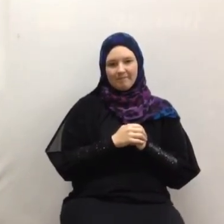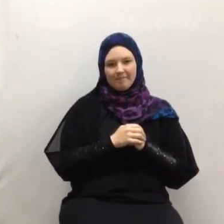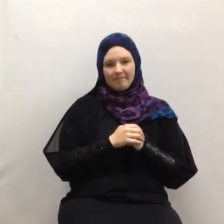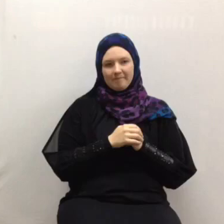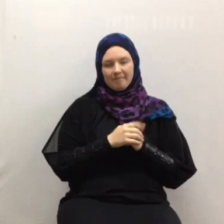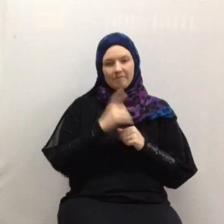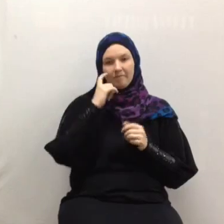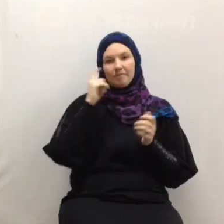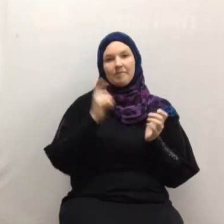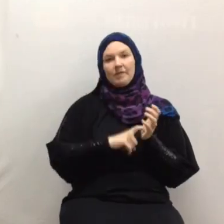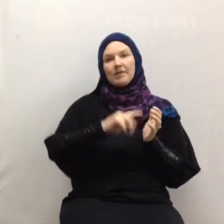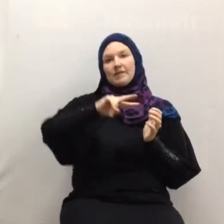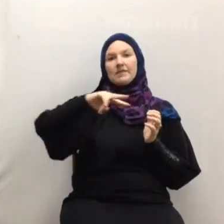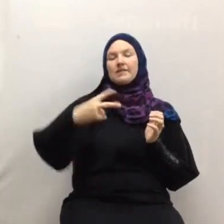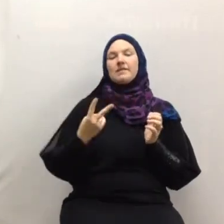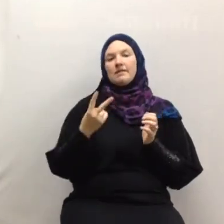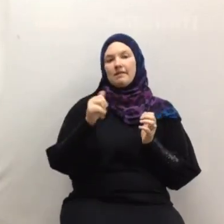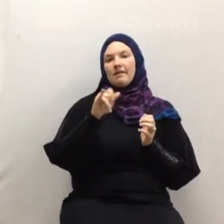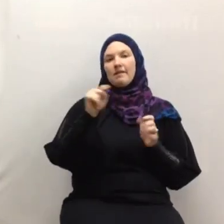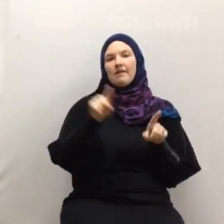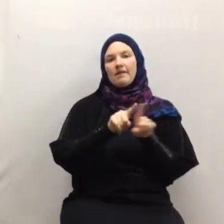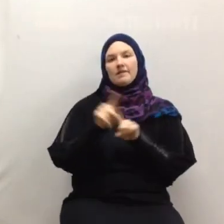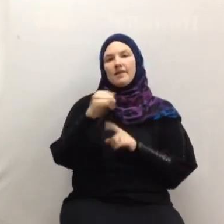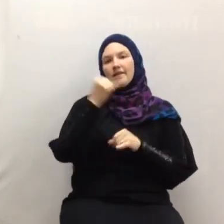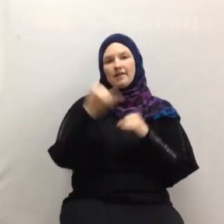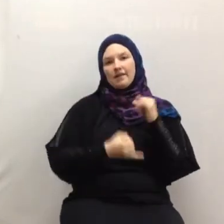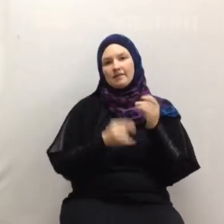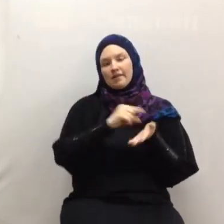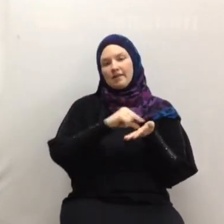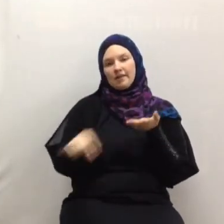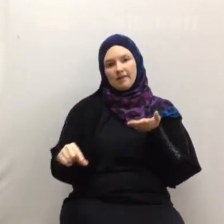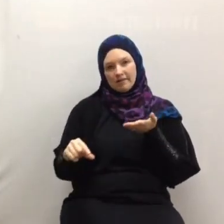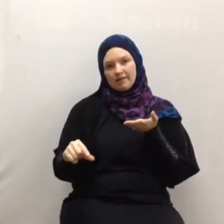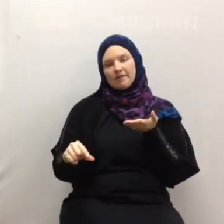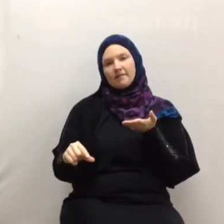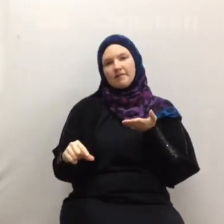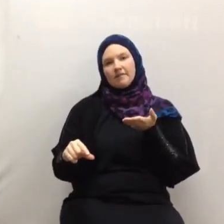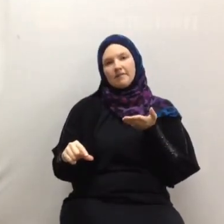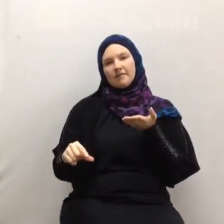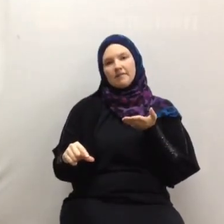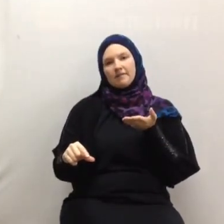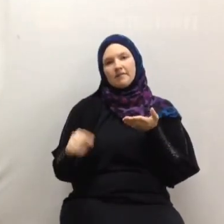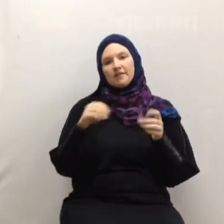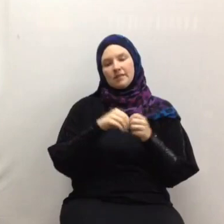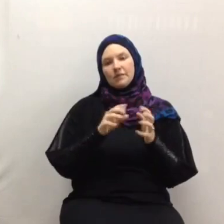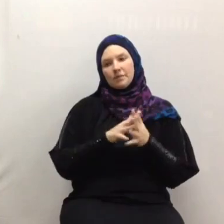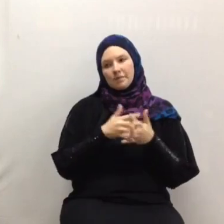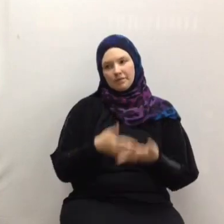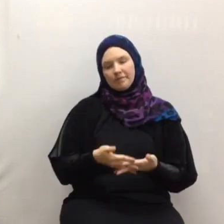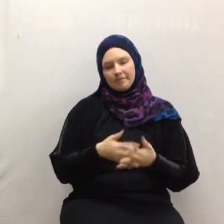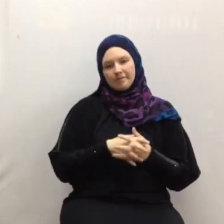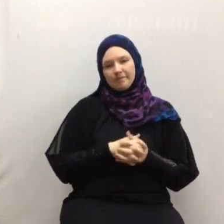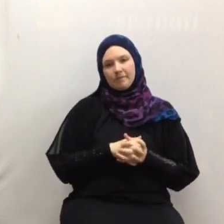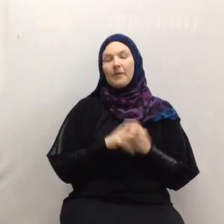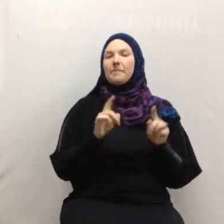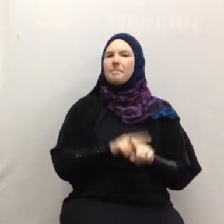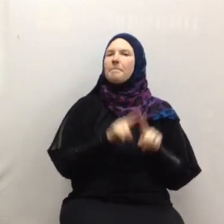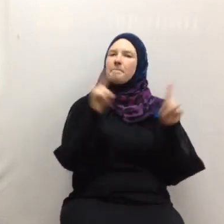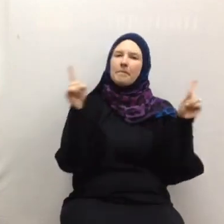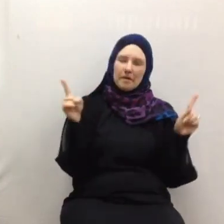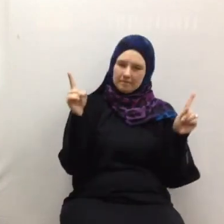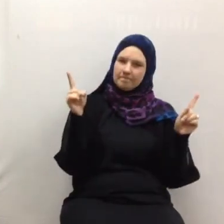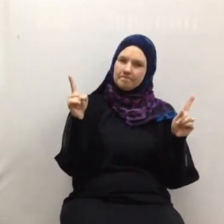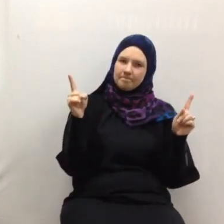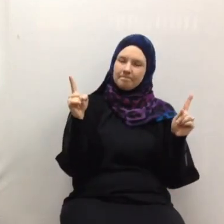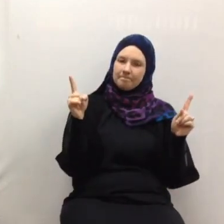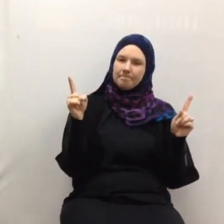as the last ayah to be sent down in the Quran. But irrespective of